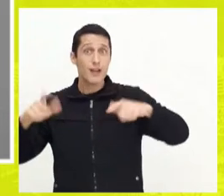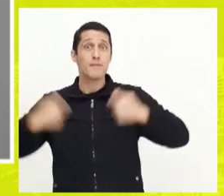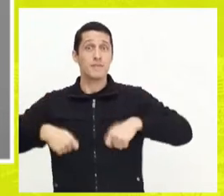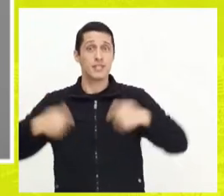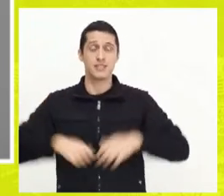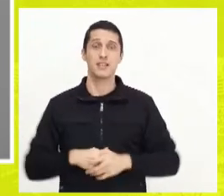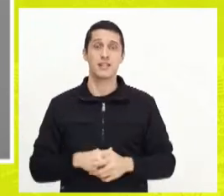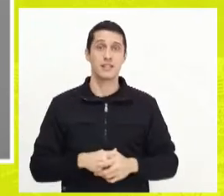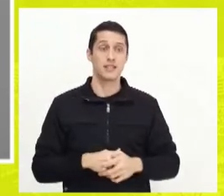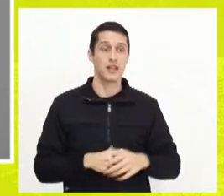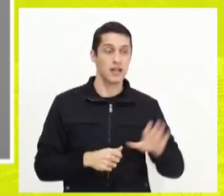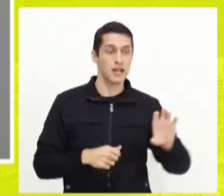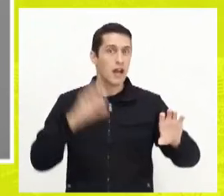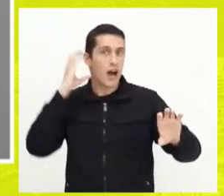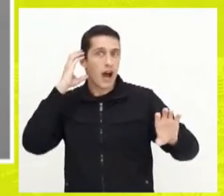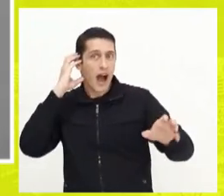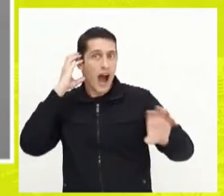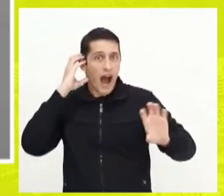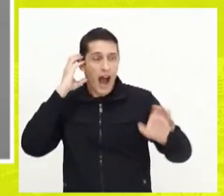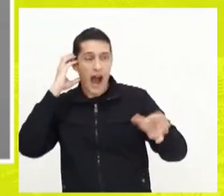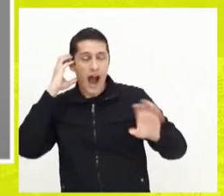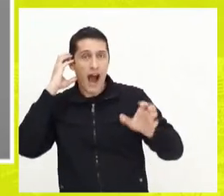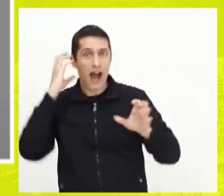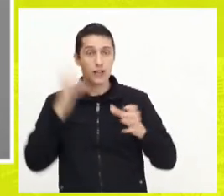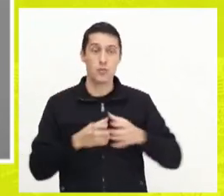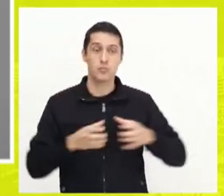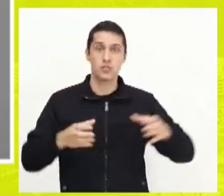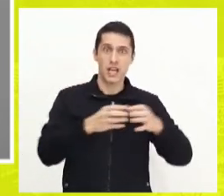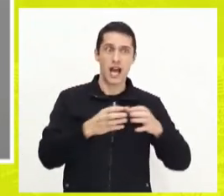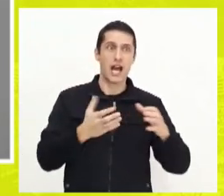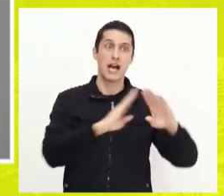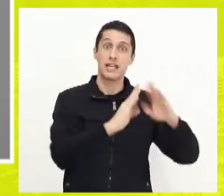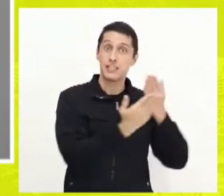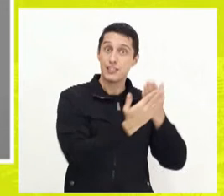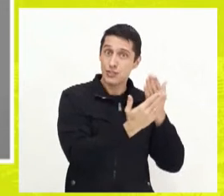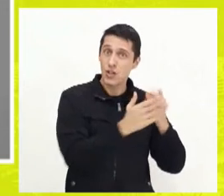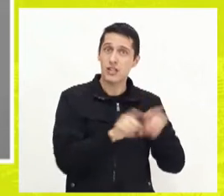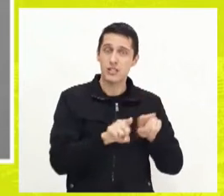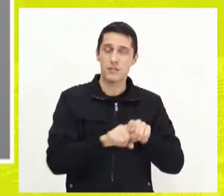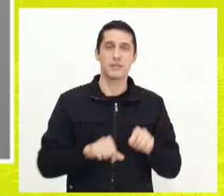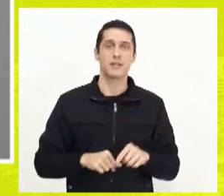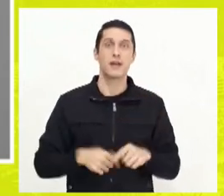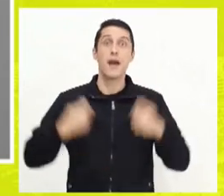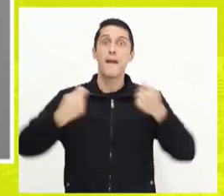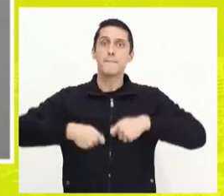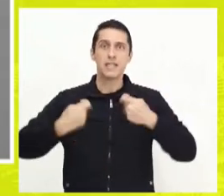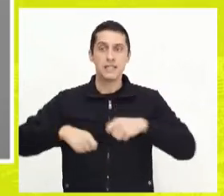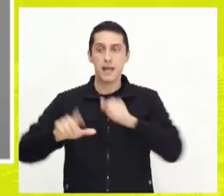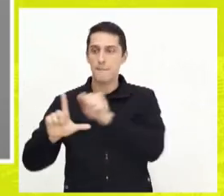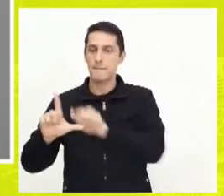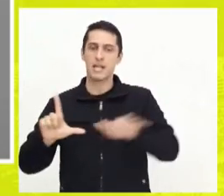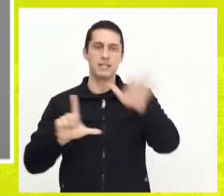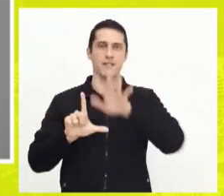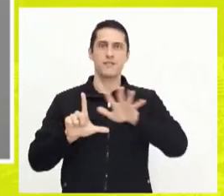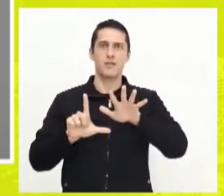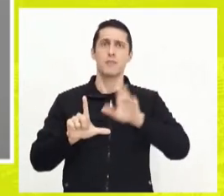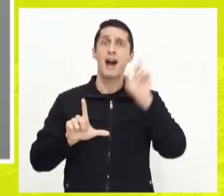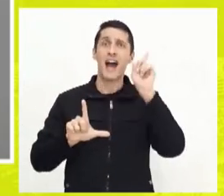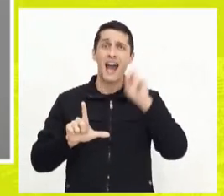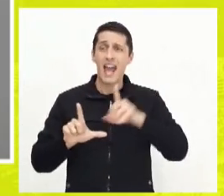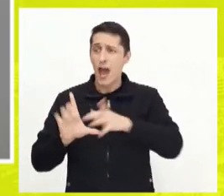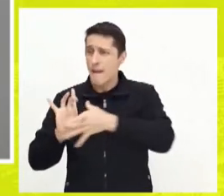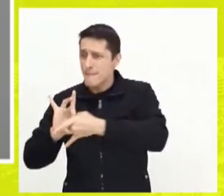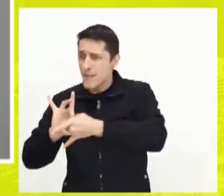tv channels community and university radios we need platforms it's